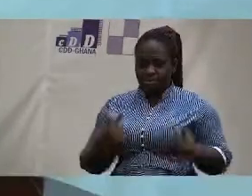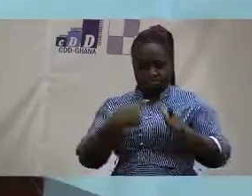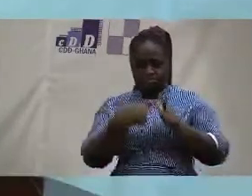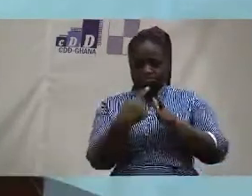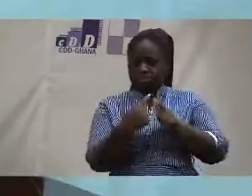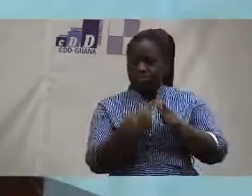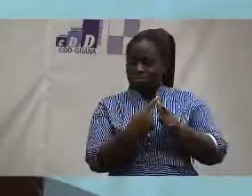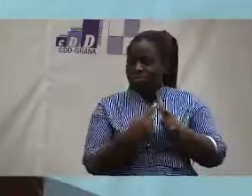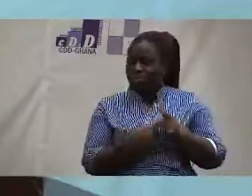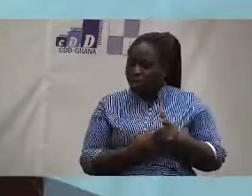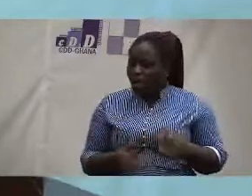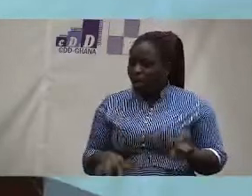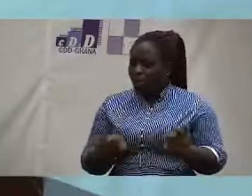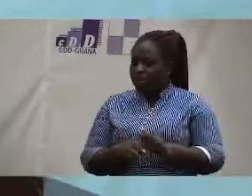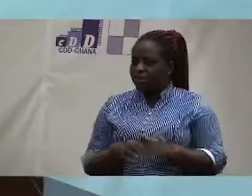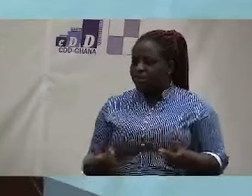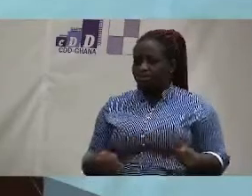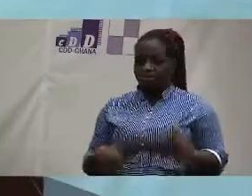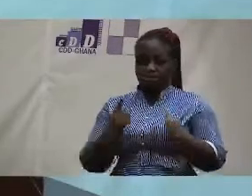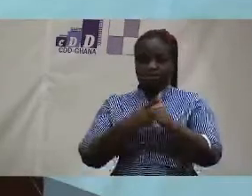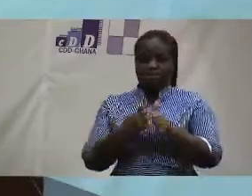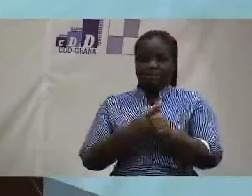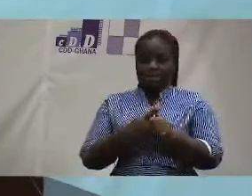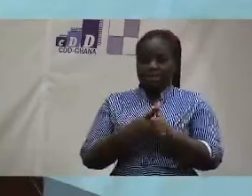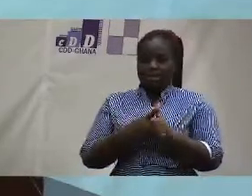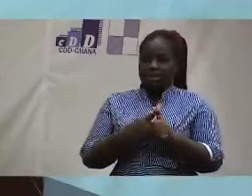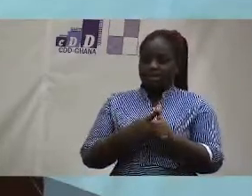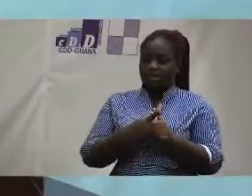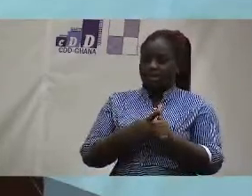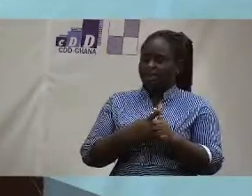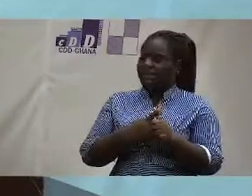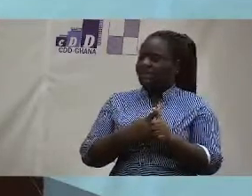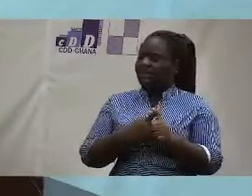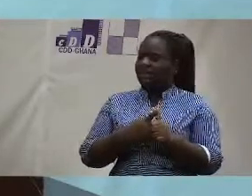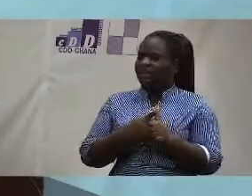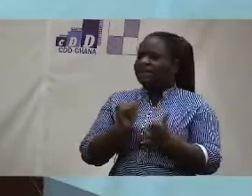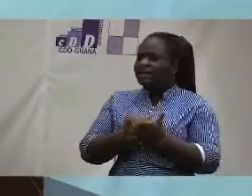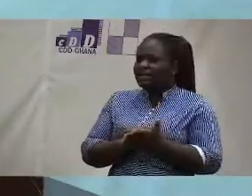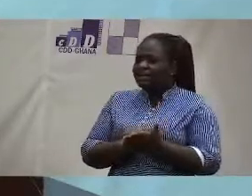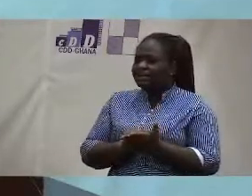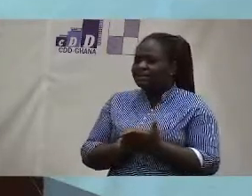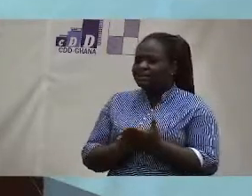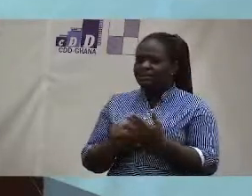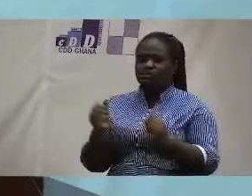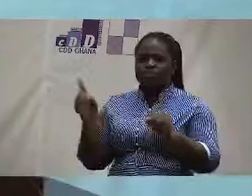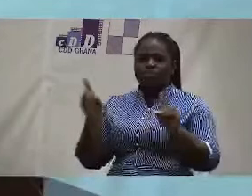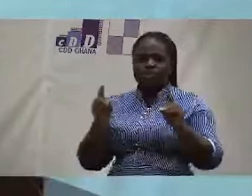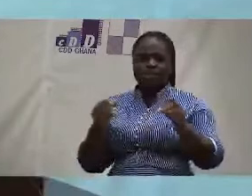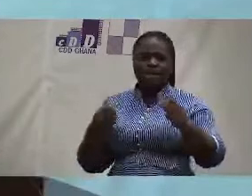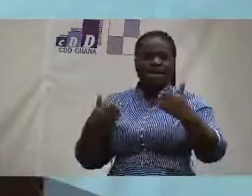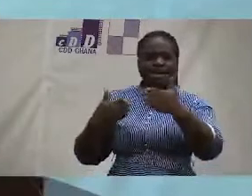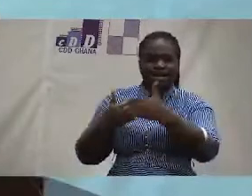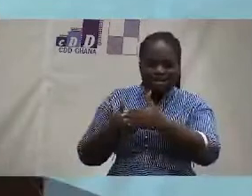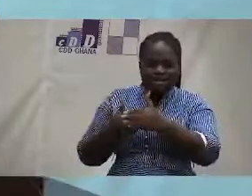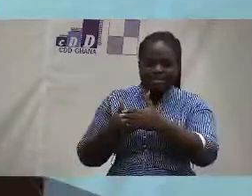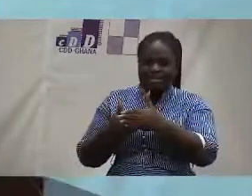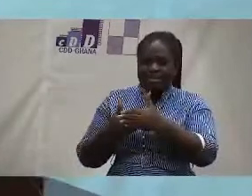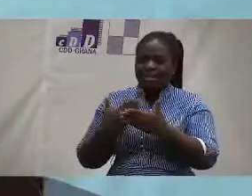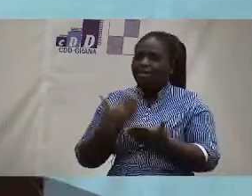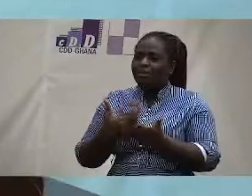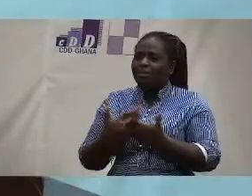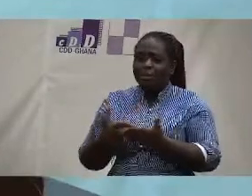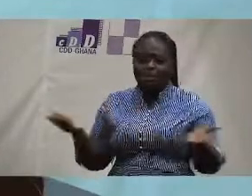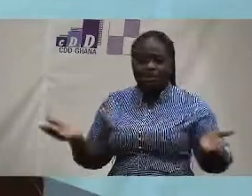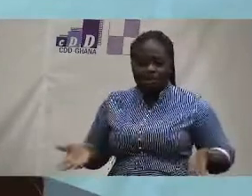key issues. The external factors that is militating against the civic space, while